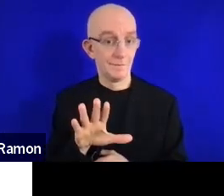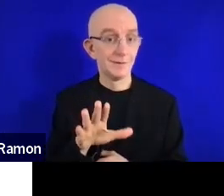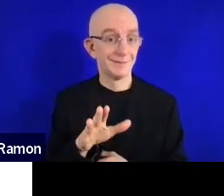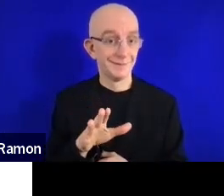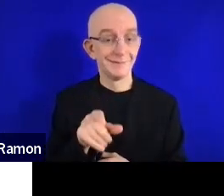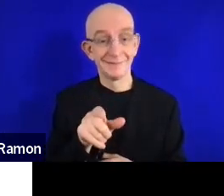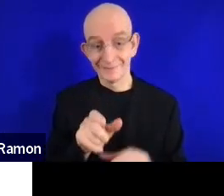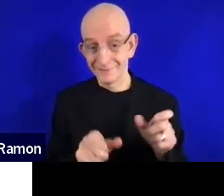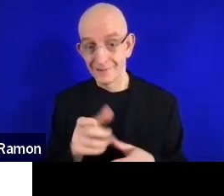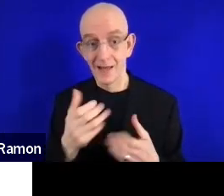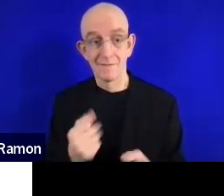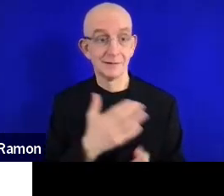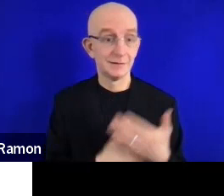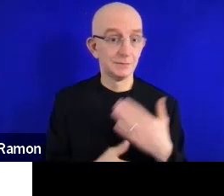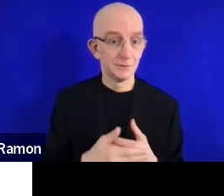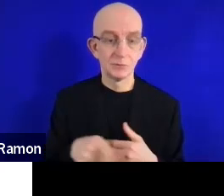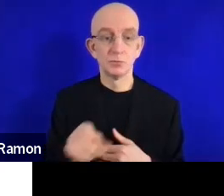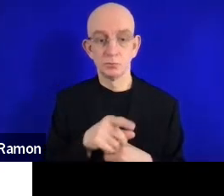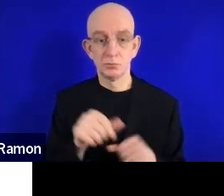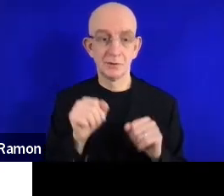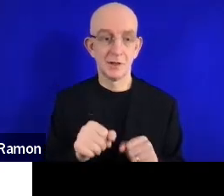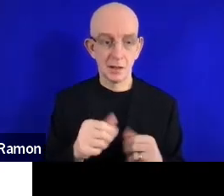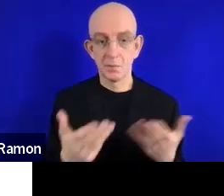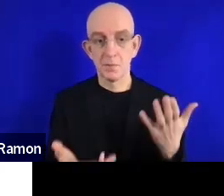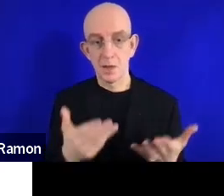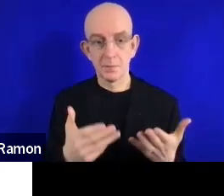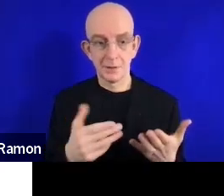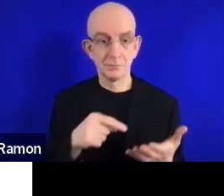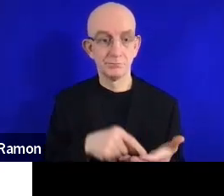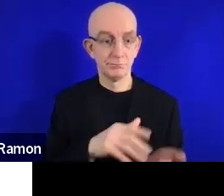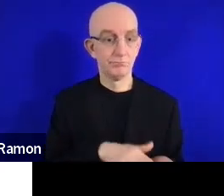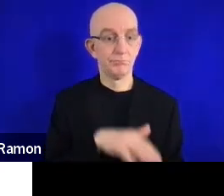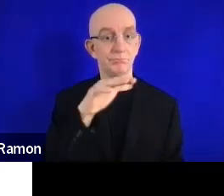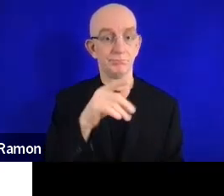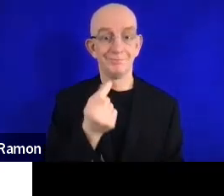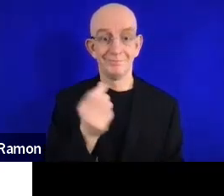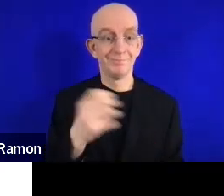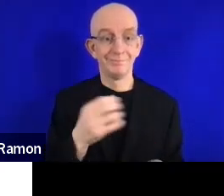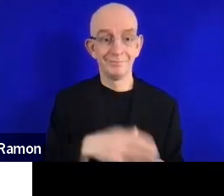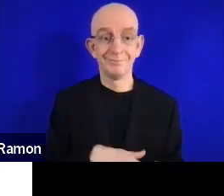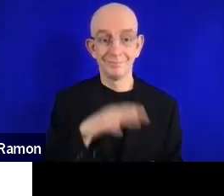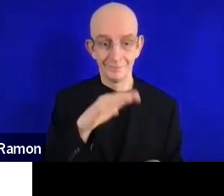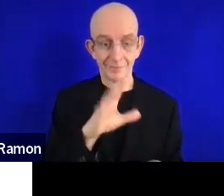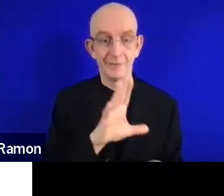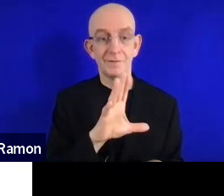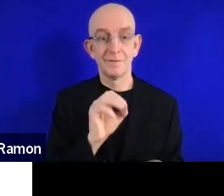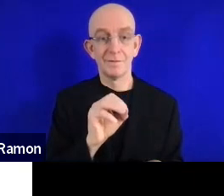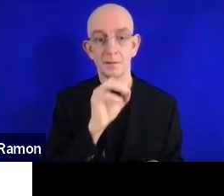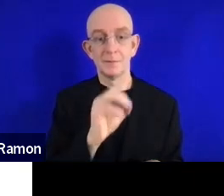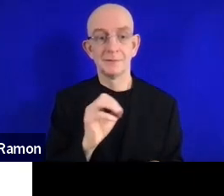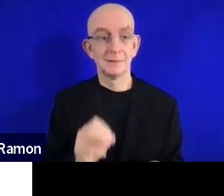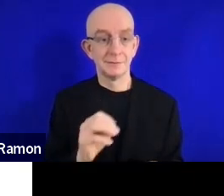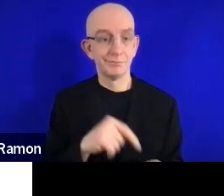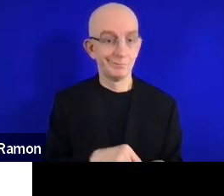to be 40 years, but they don't have to be 45 years, but they can access at 40